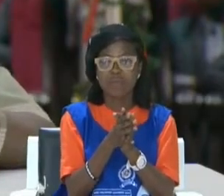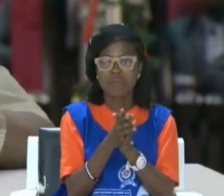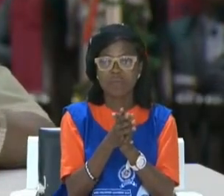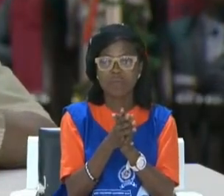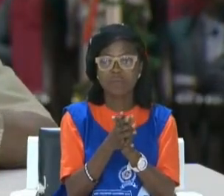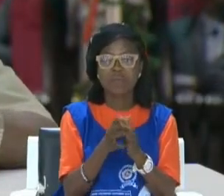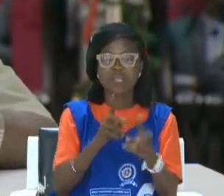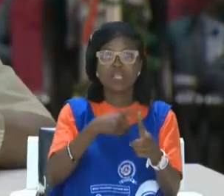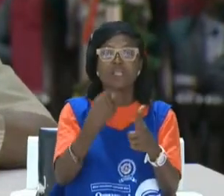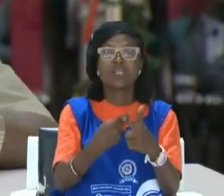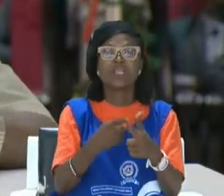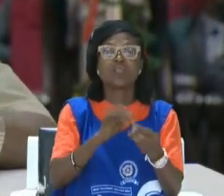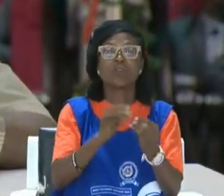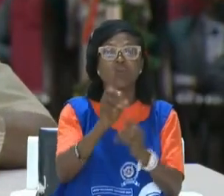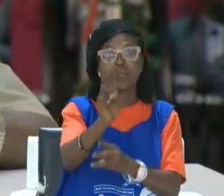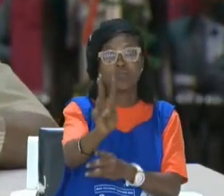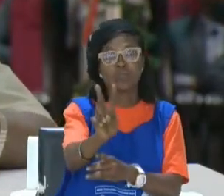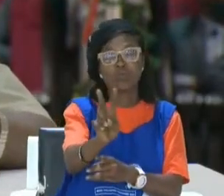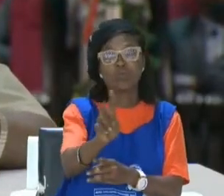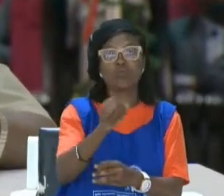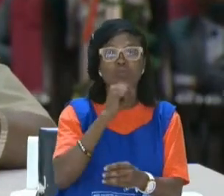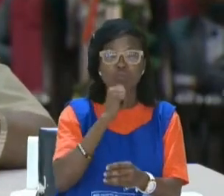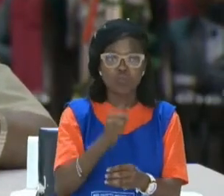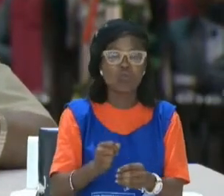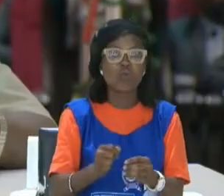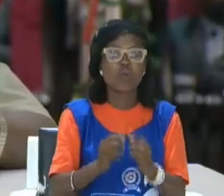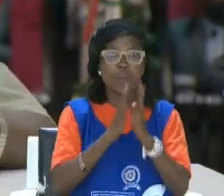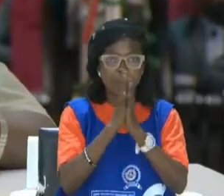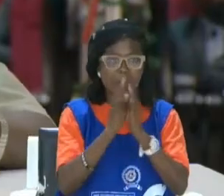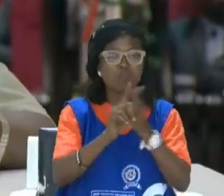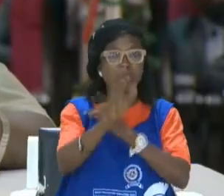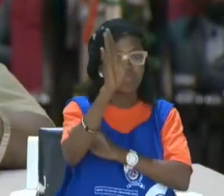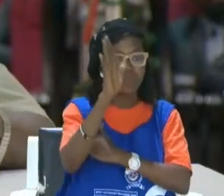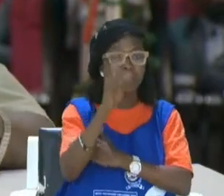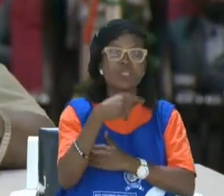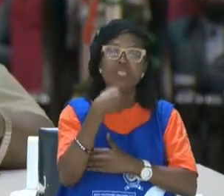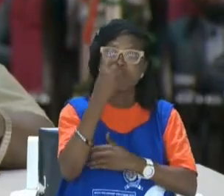And then number two, you're going to cry to him and say, Father,